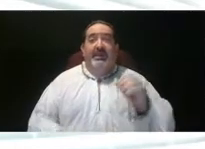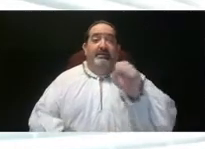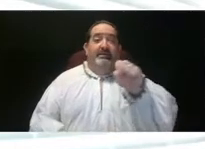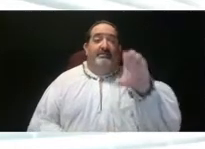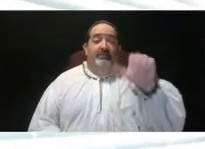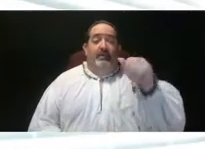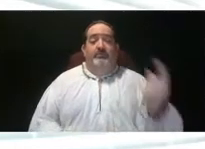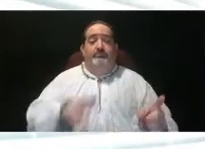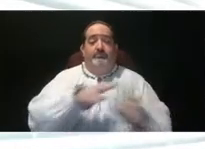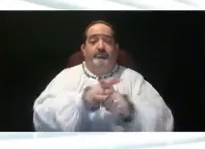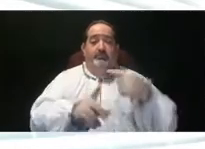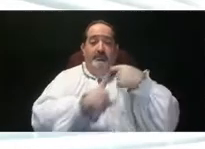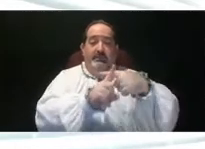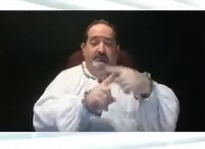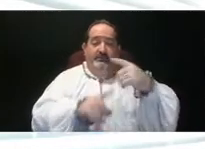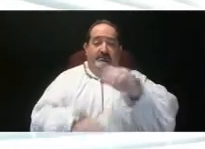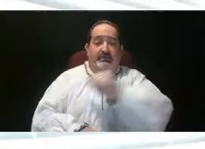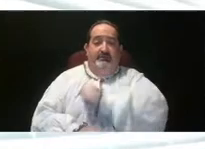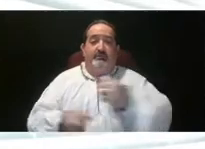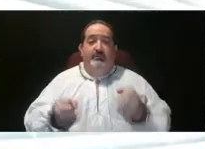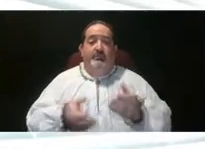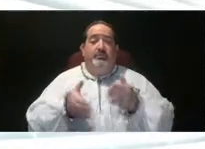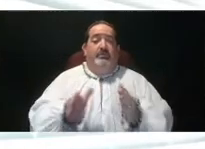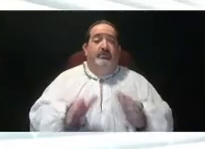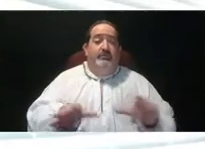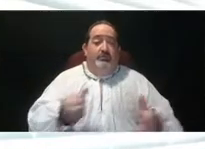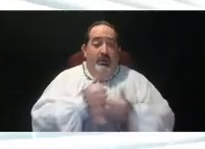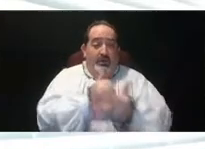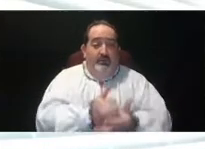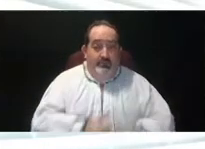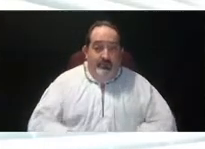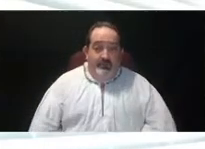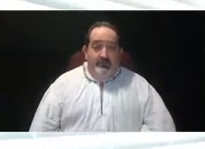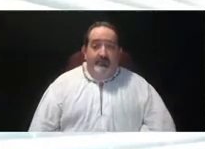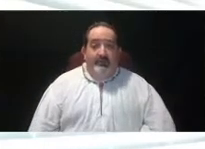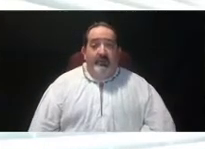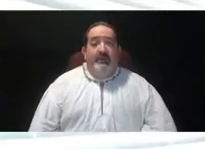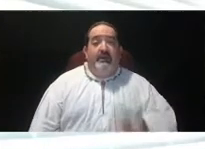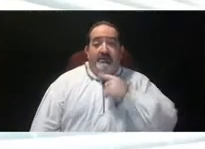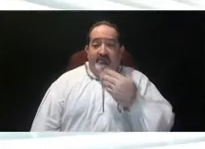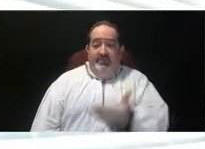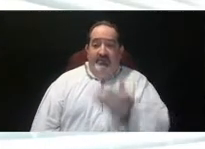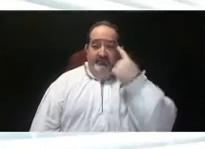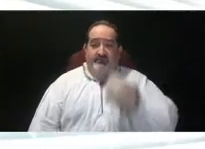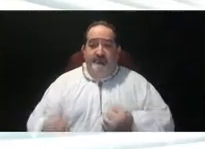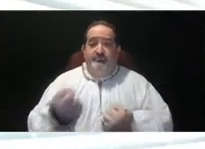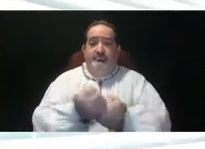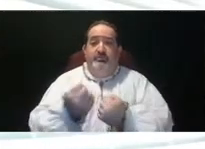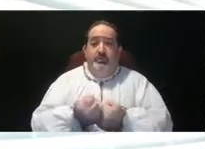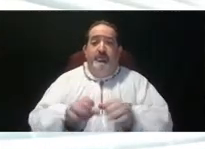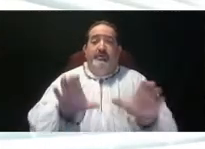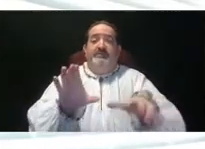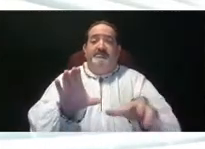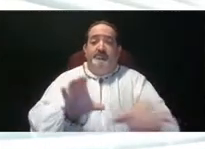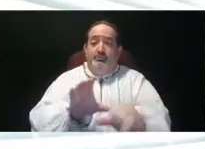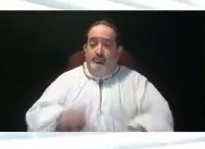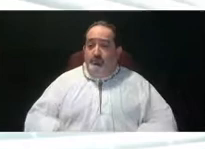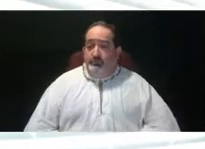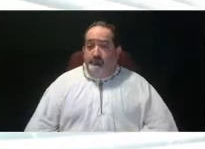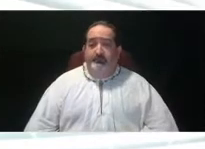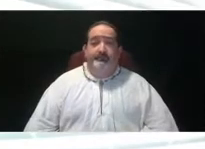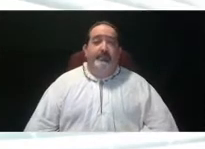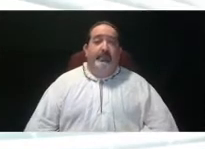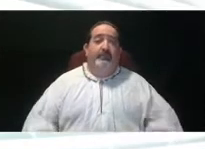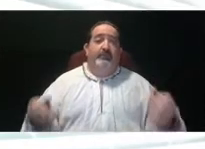attitude, is willing to go out of her way to lend a hand, and is even there just to support and chat. We